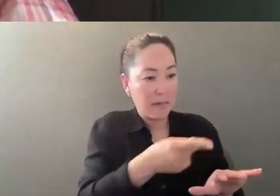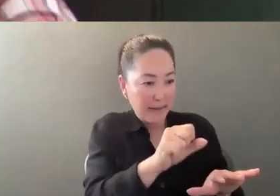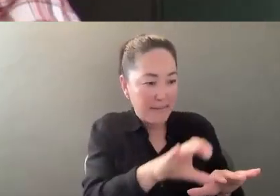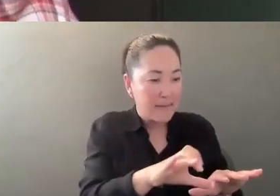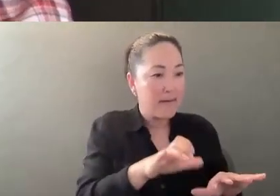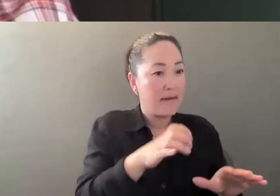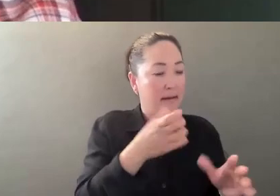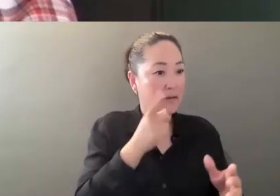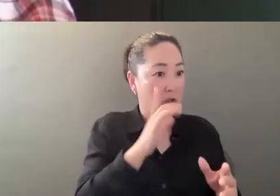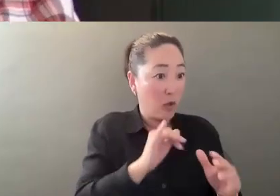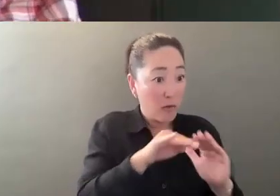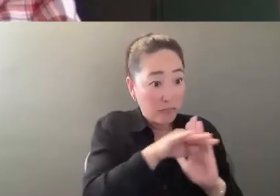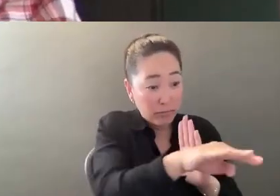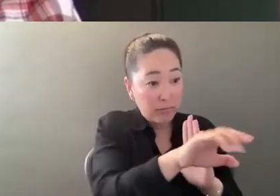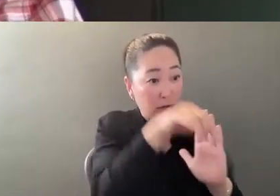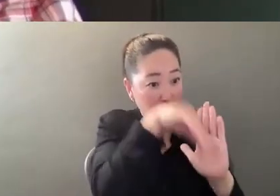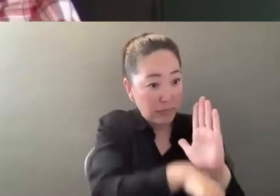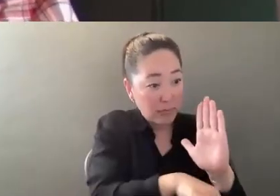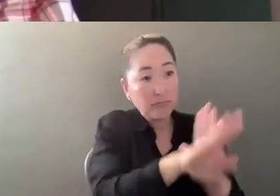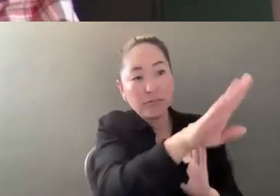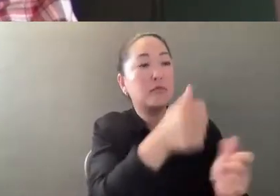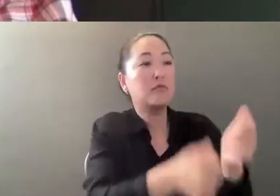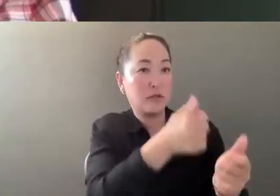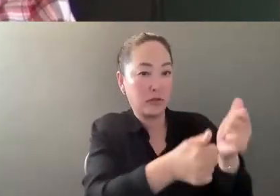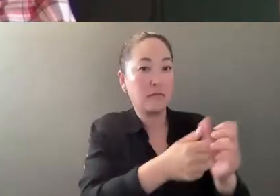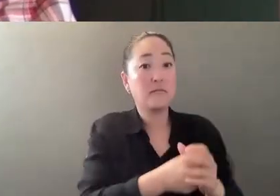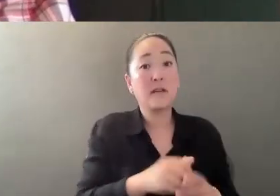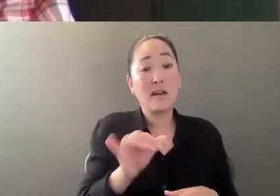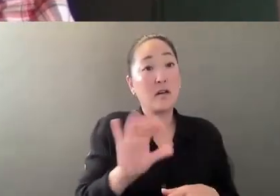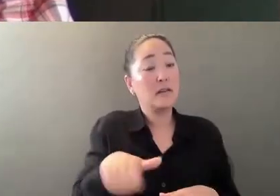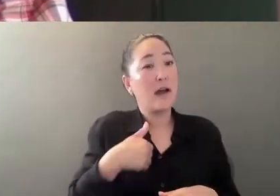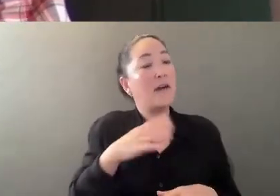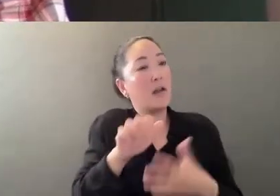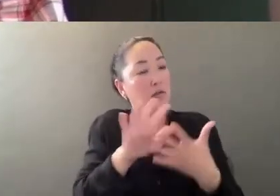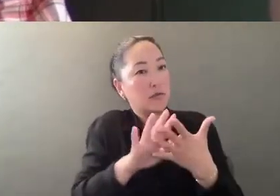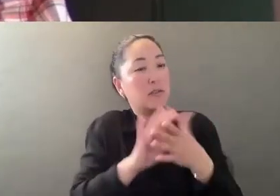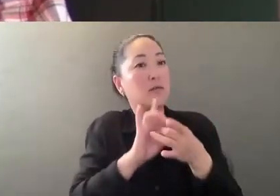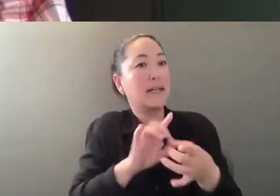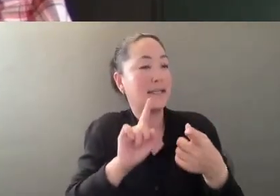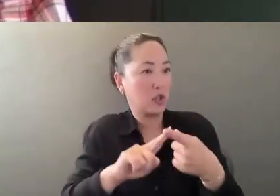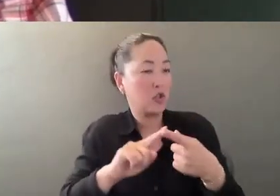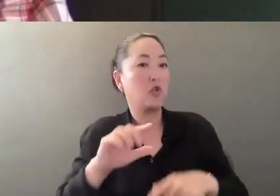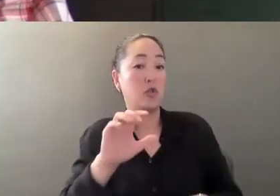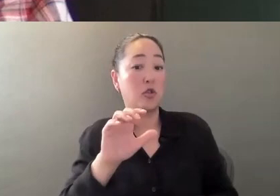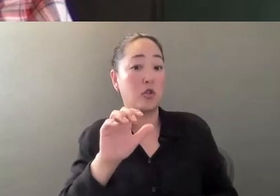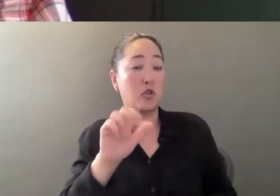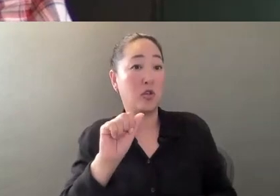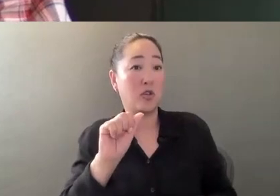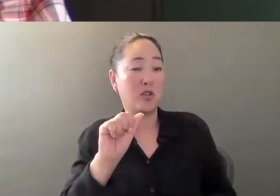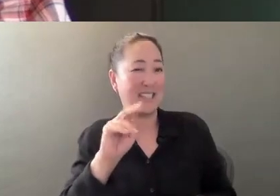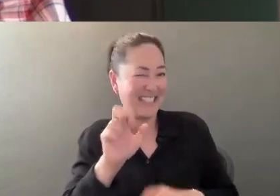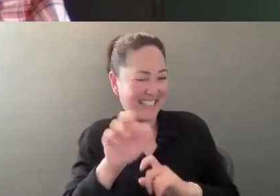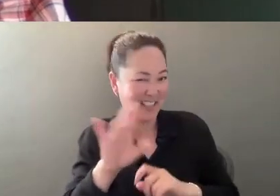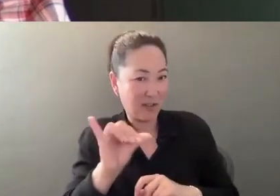general. And imaging is largely, the screening tool for things like cholangiocarcinoma as well. There's also a blood